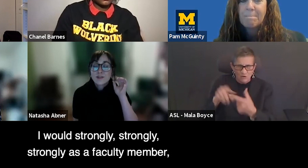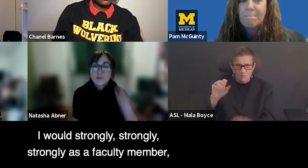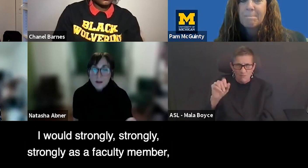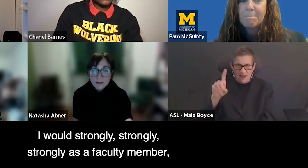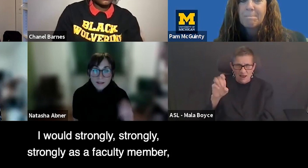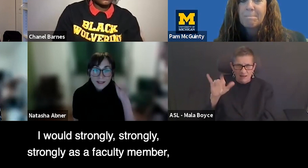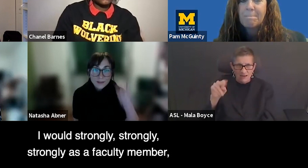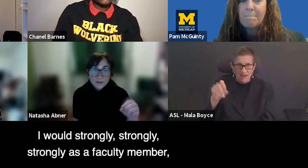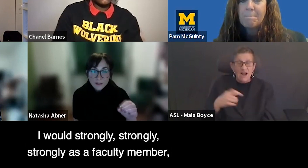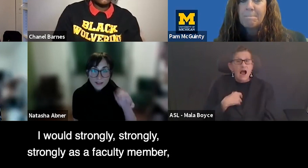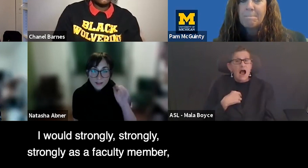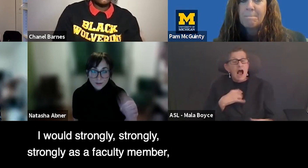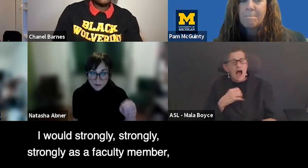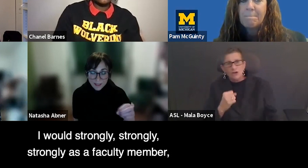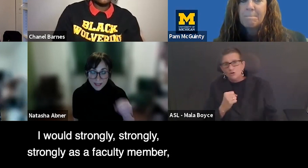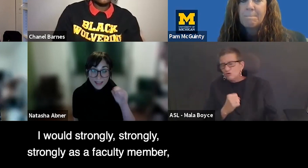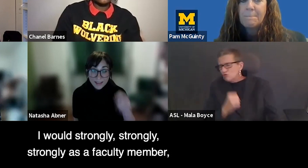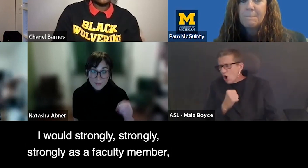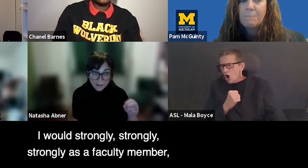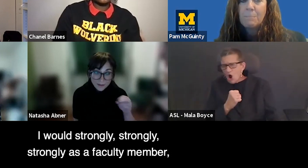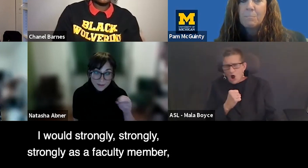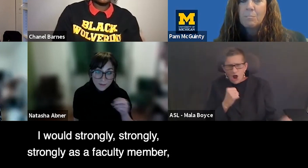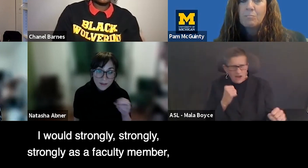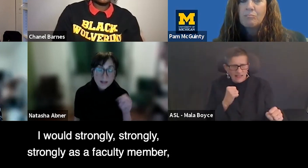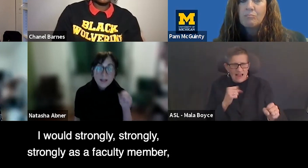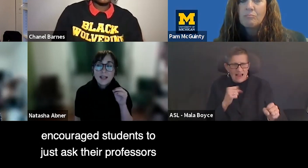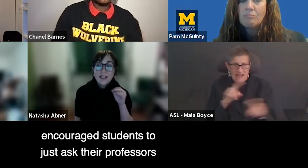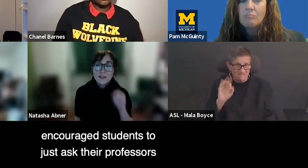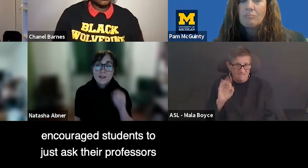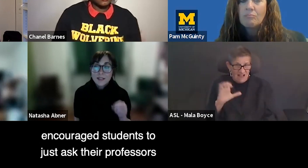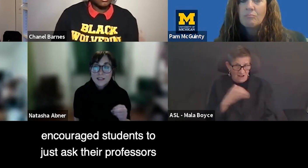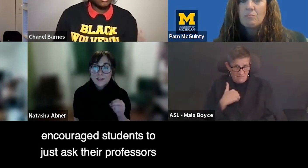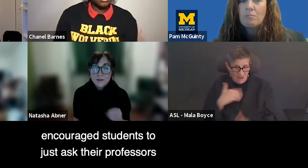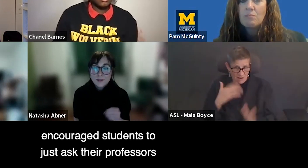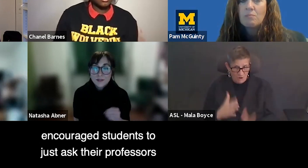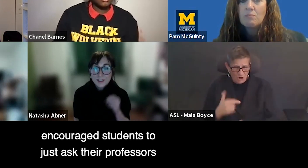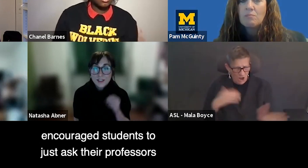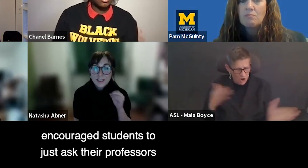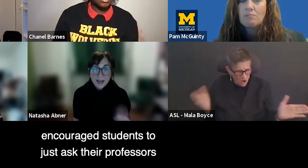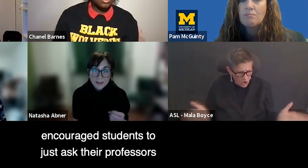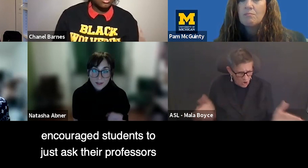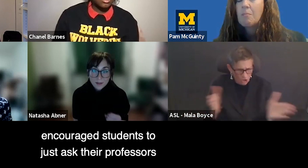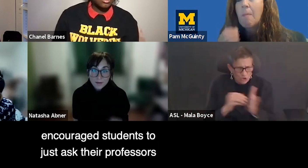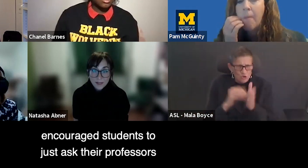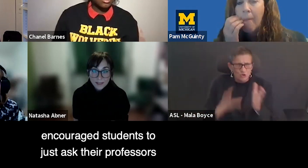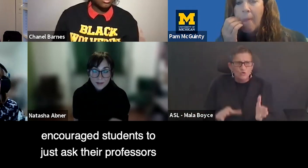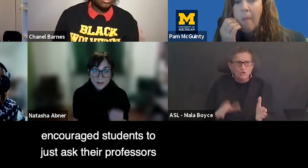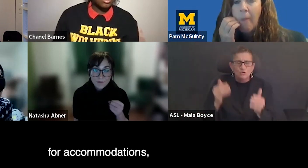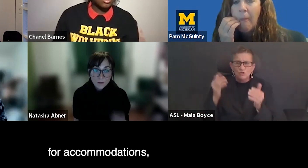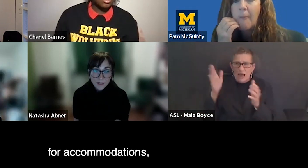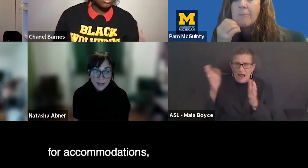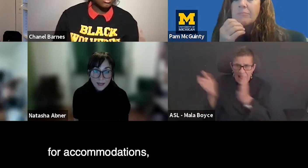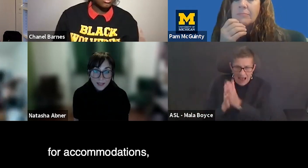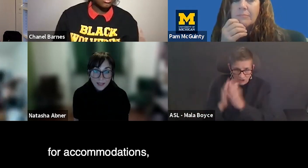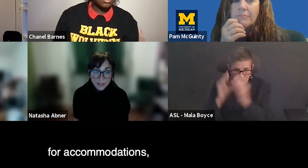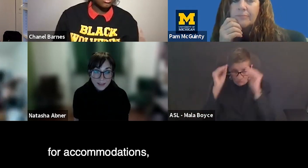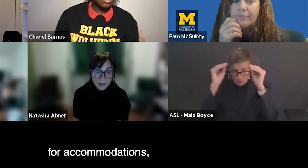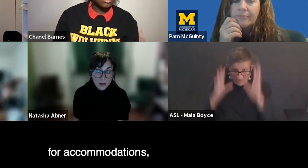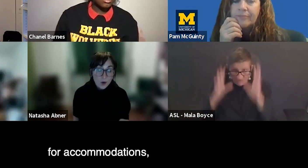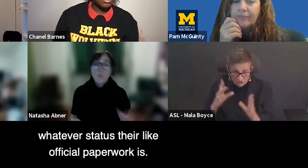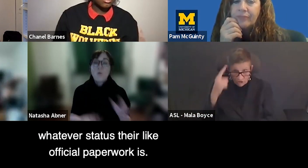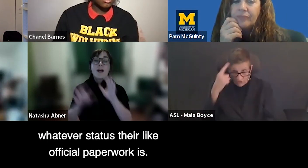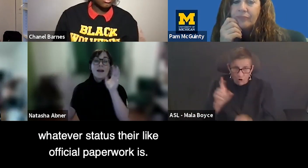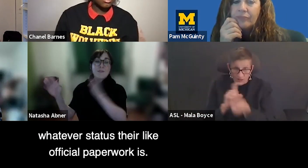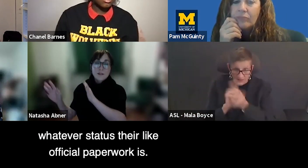would strongly, as a faculty member, encourage students to just ask their professors for